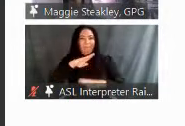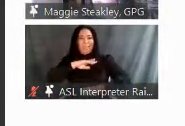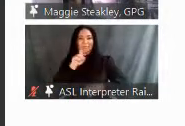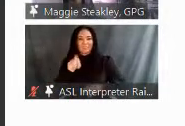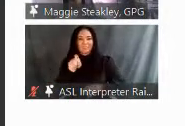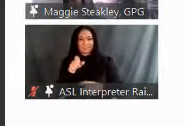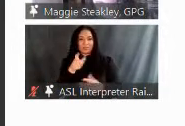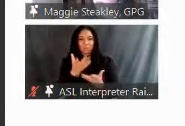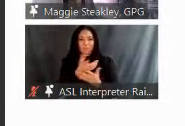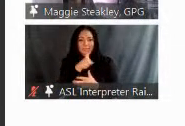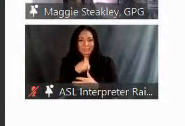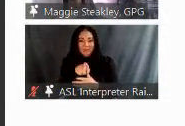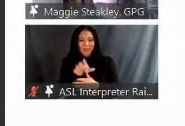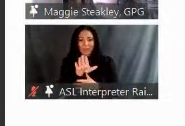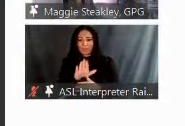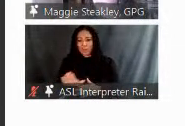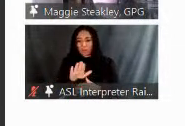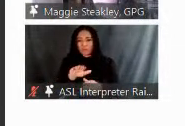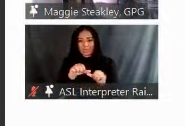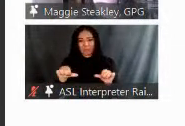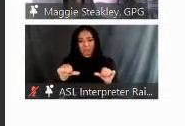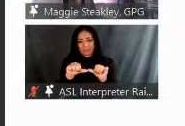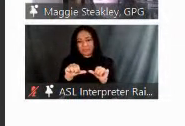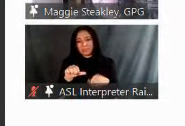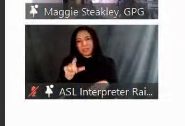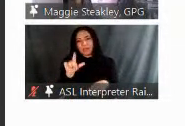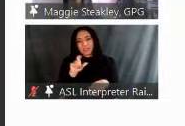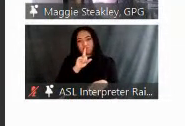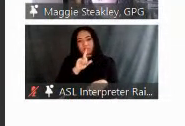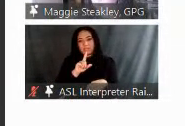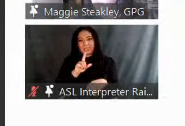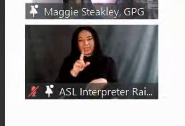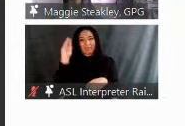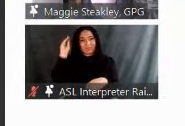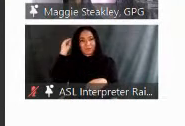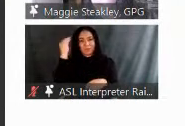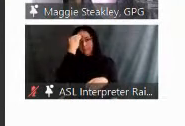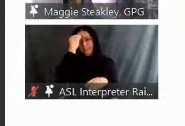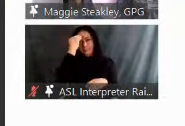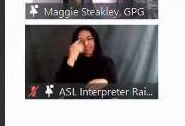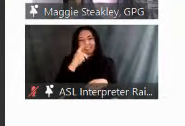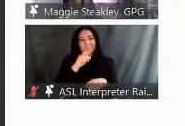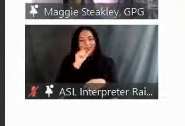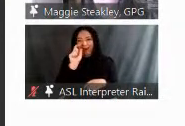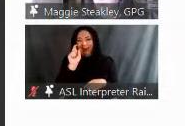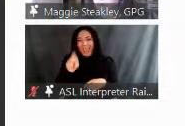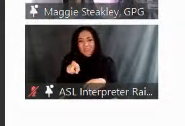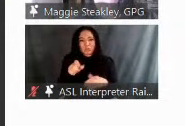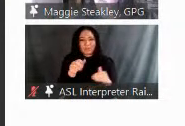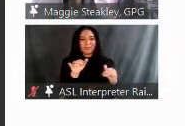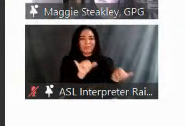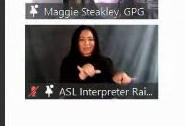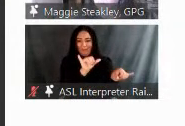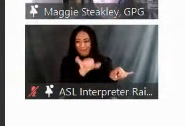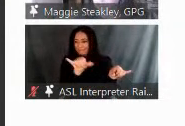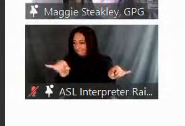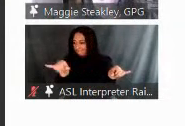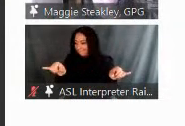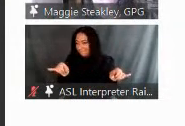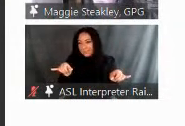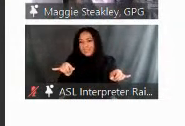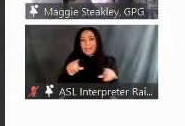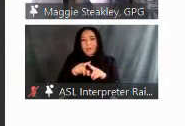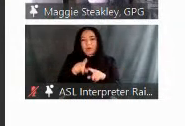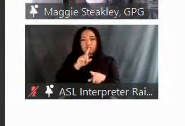those areas. And so that's kind of really what is at the forefront of my mind, is that it doesn't all have to be the same. And so kind of working